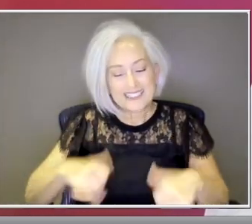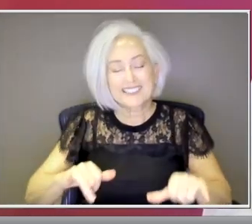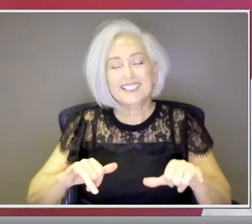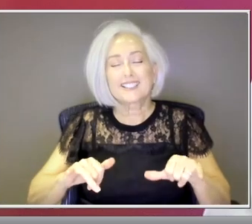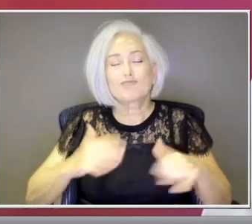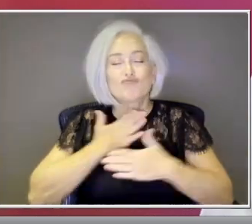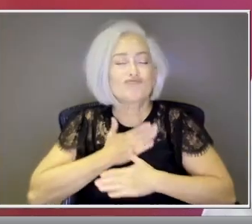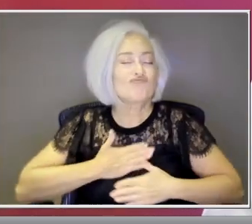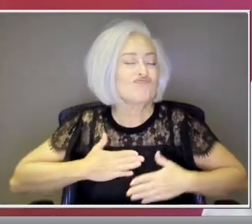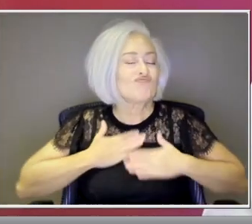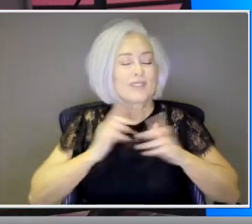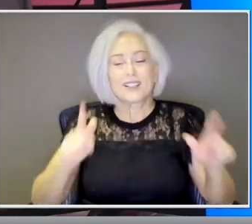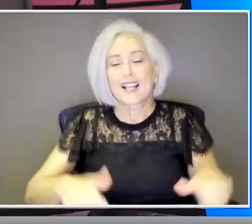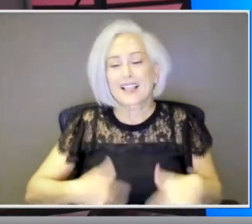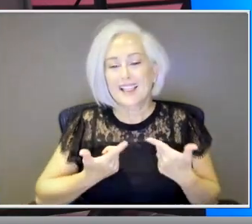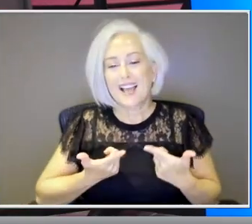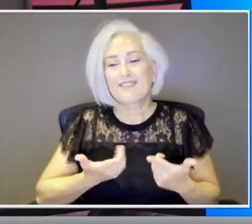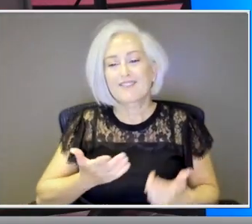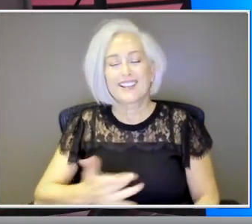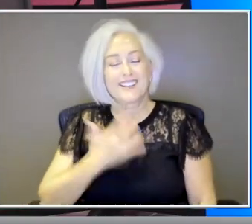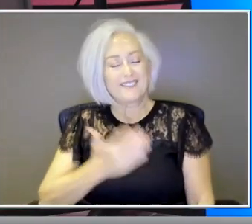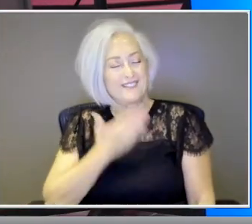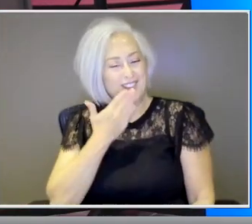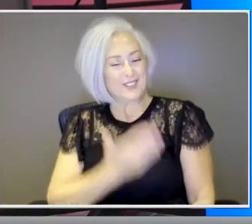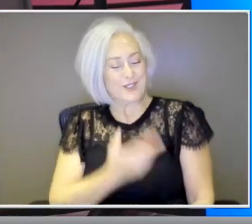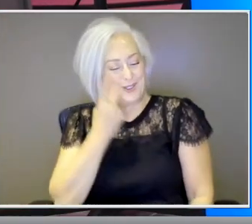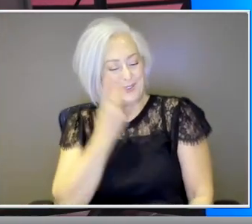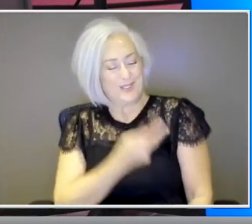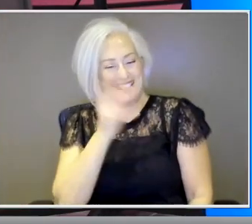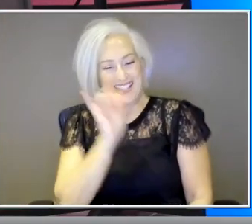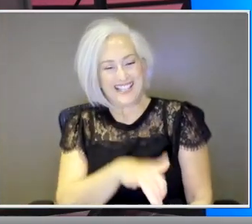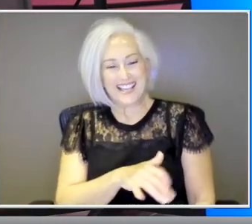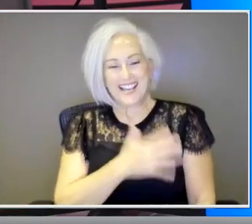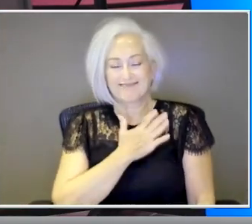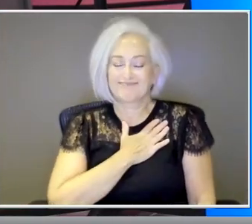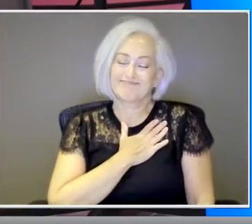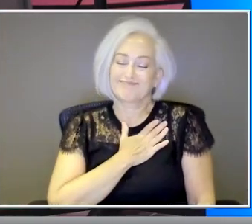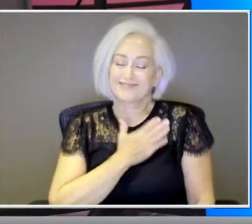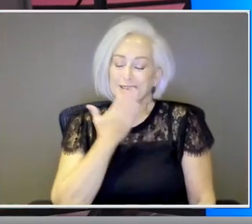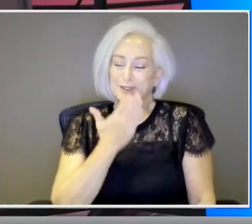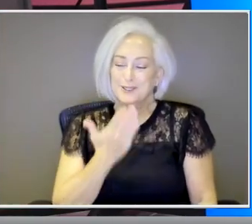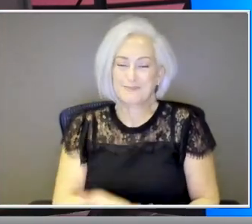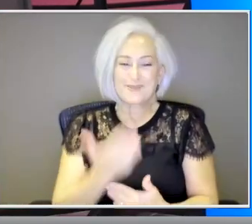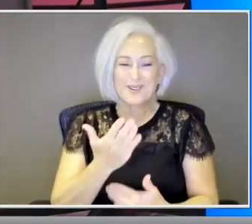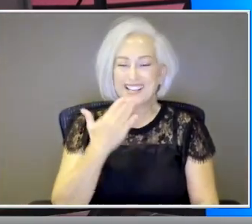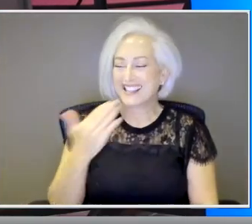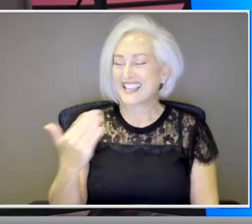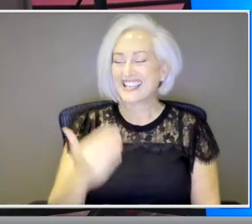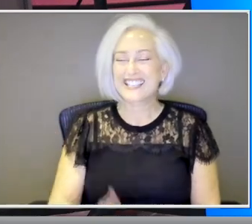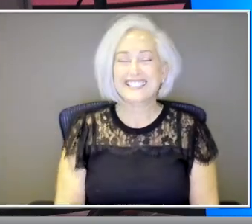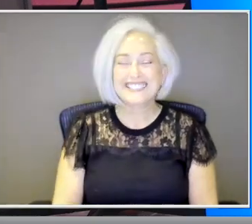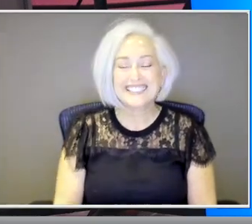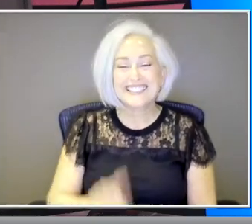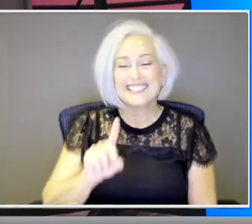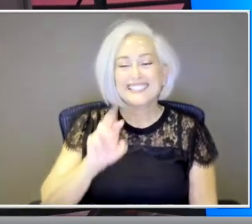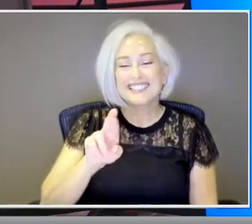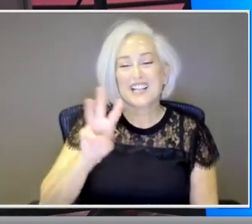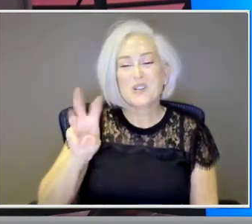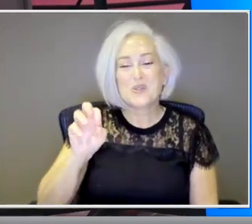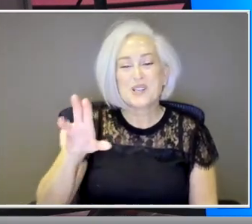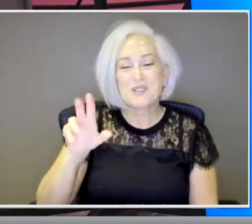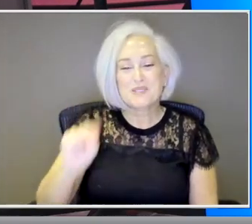just fulfills my heart to see. And so it's fantastic. It's been a great morning. Thank you. Next to you. Dr. Williamson, what would you like